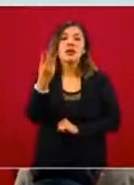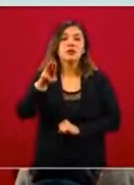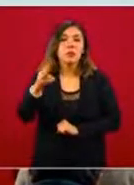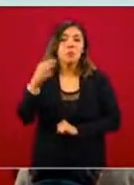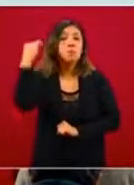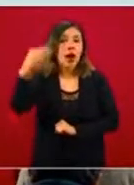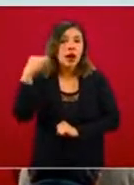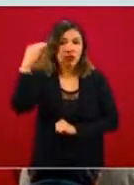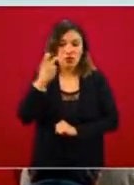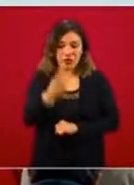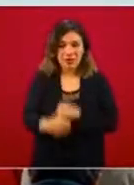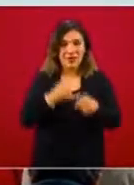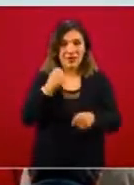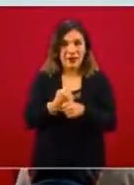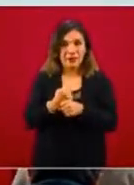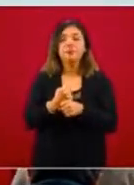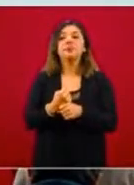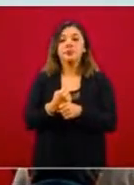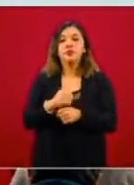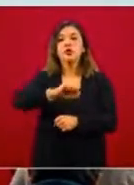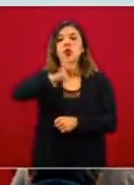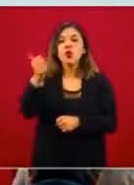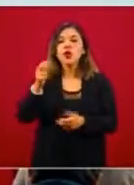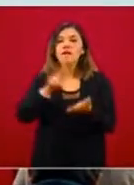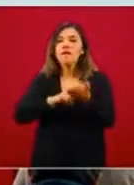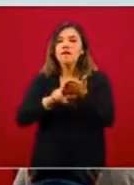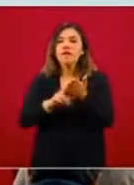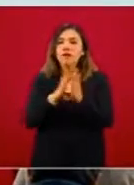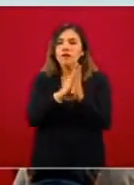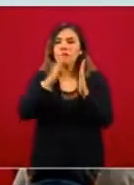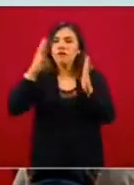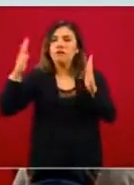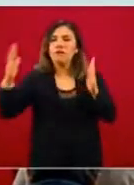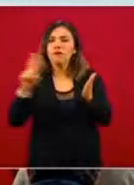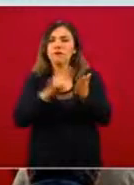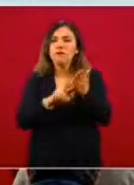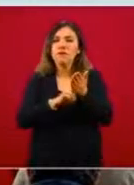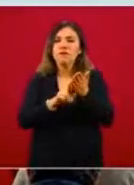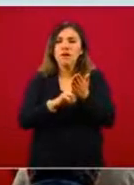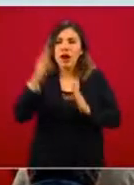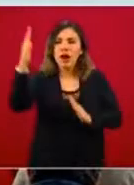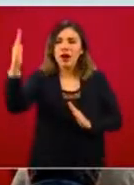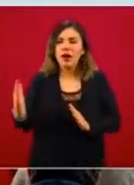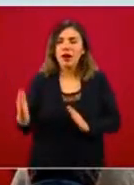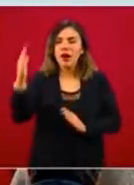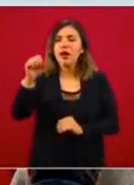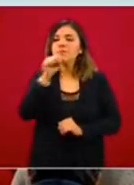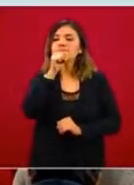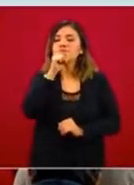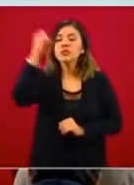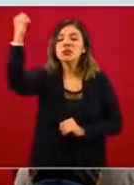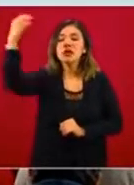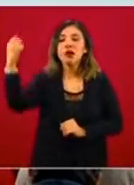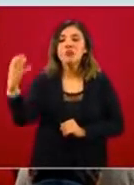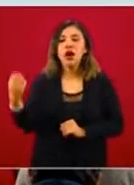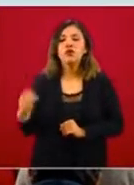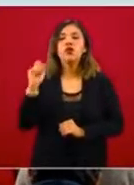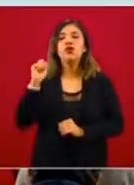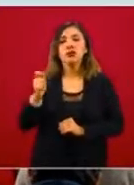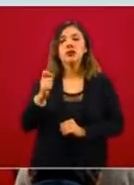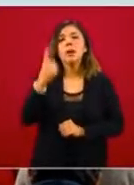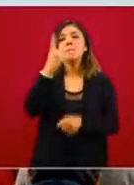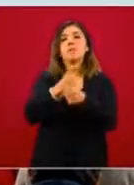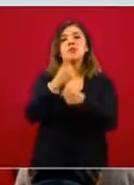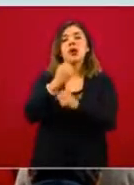National Campaign on March 23rd of this very year. The green bar, that is the risk traffic